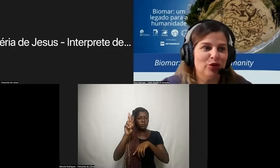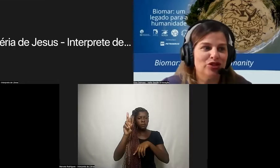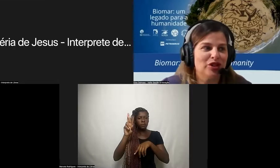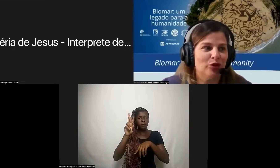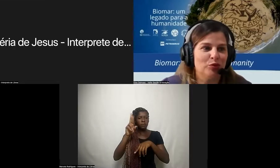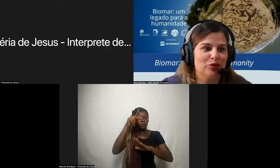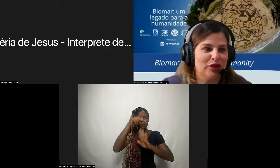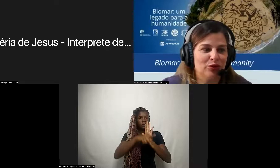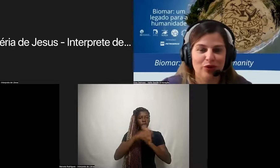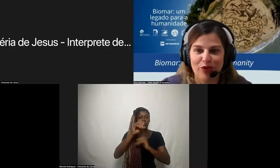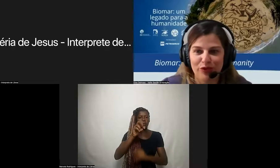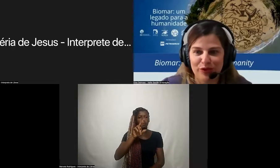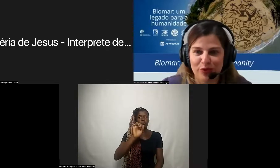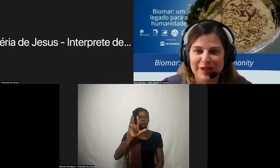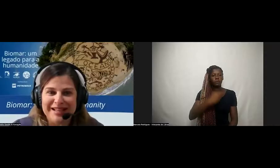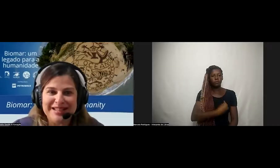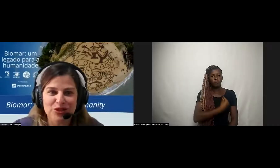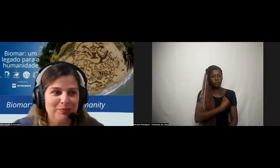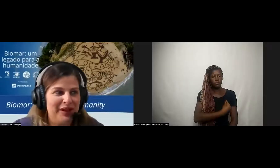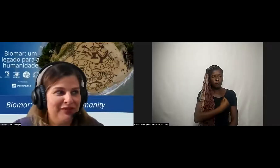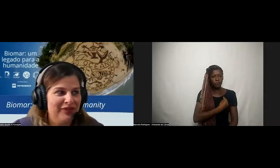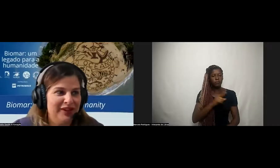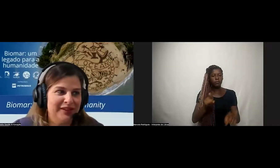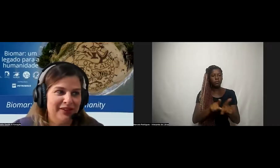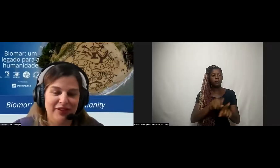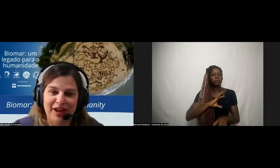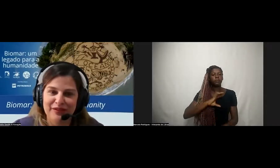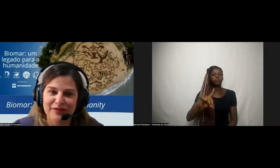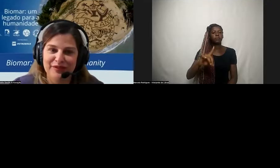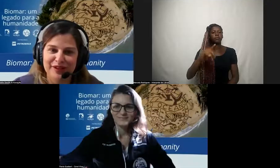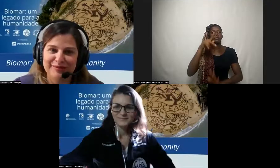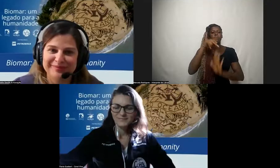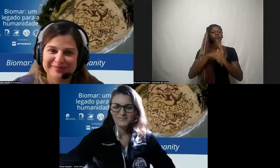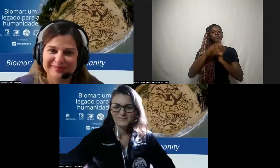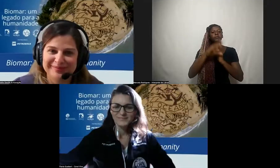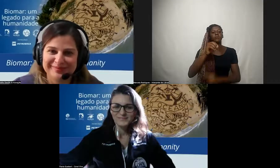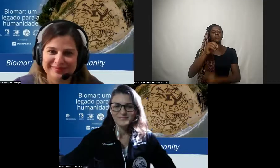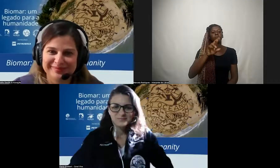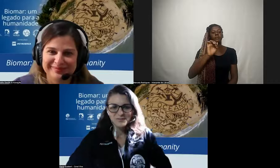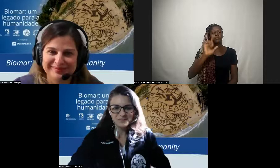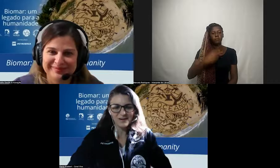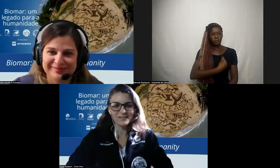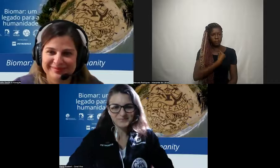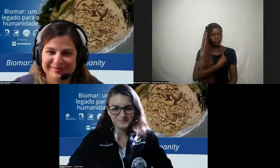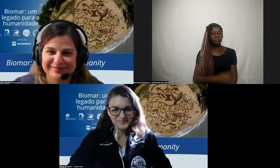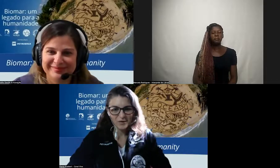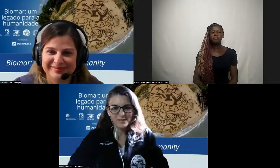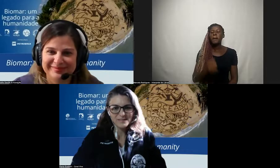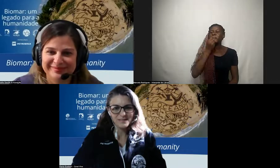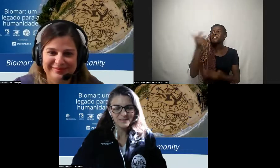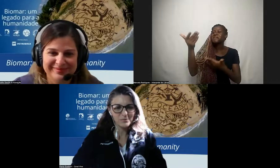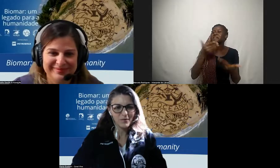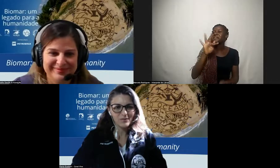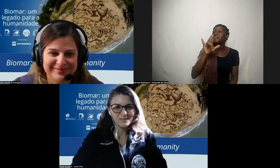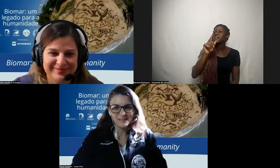the director of Instituto Coral Vivo and general coordinator of Coral Vivo project. You're most welcome, Flavia. Good morning,